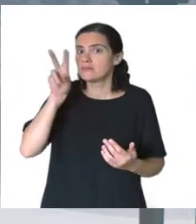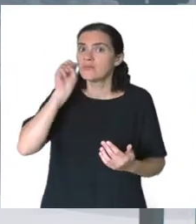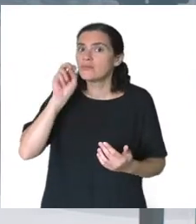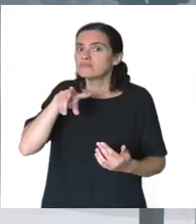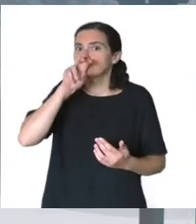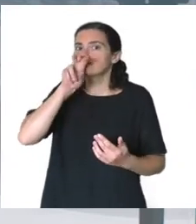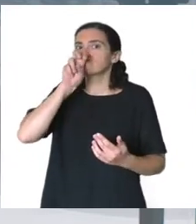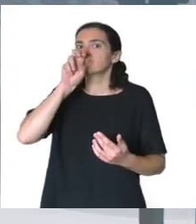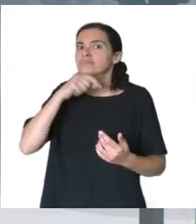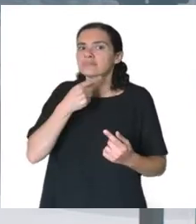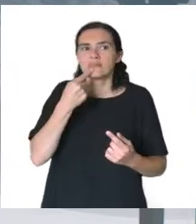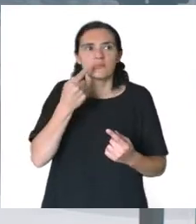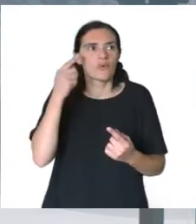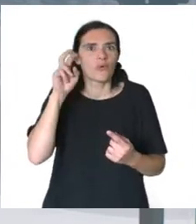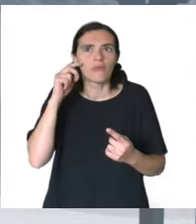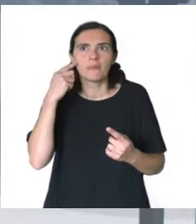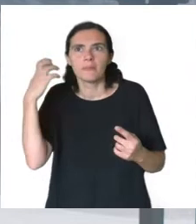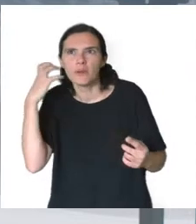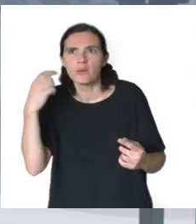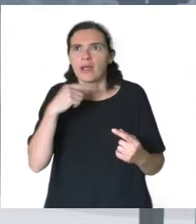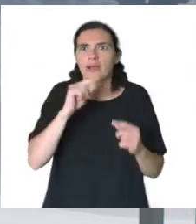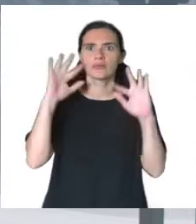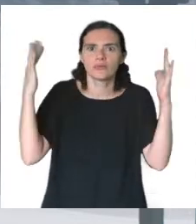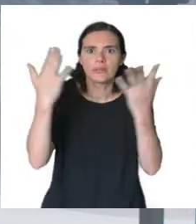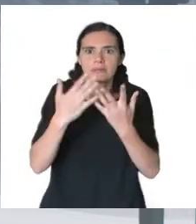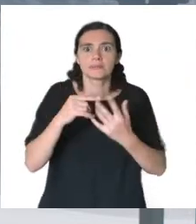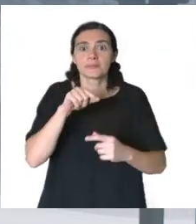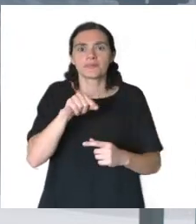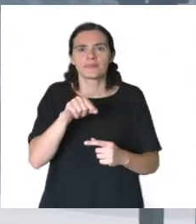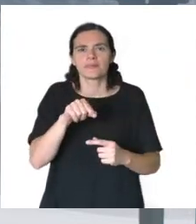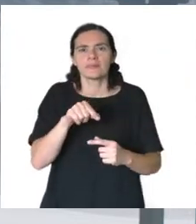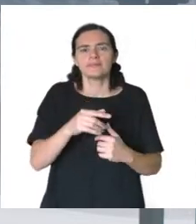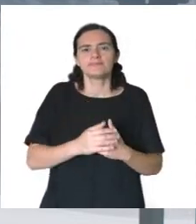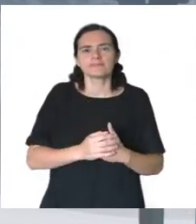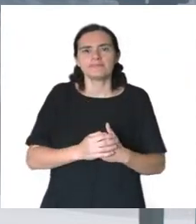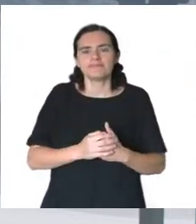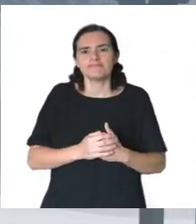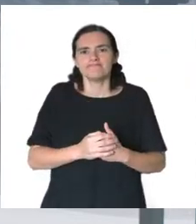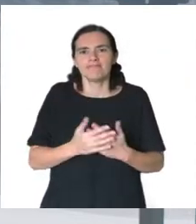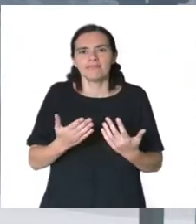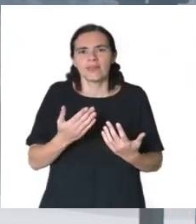You hear me breathing, you hear noise, you hear nature, but it comes to you in an